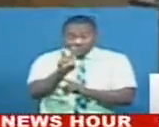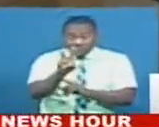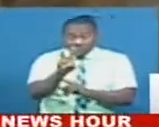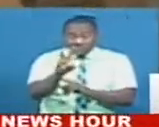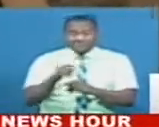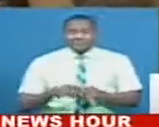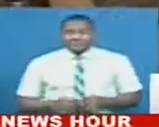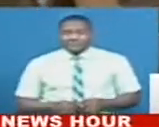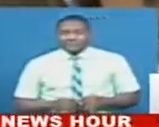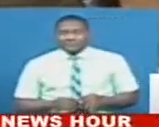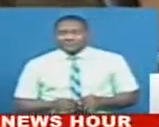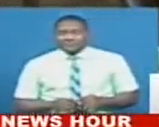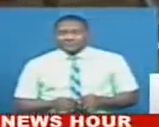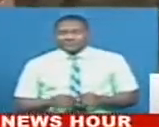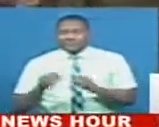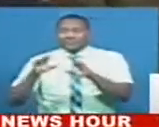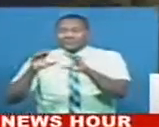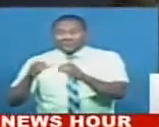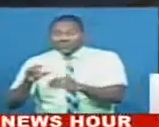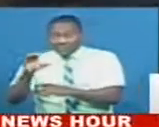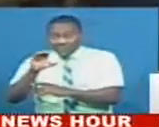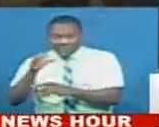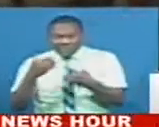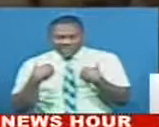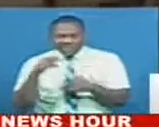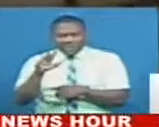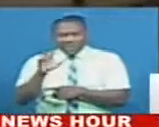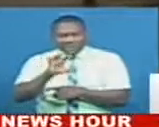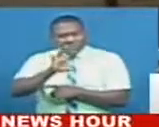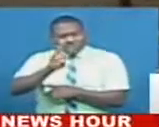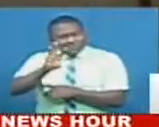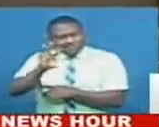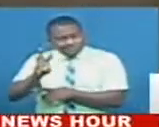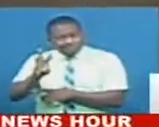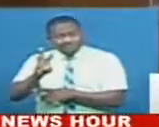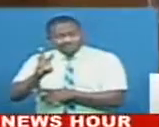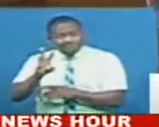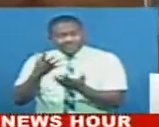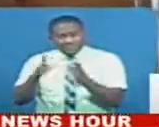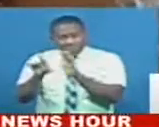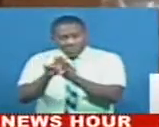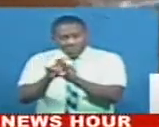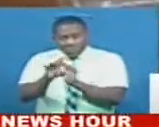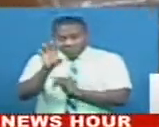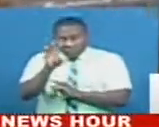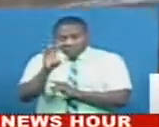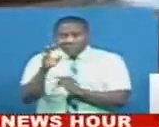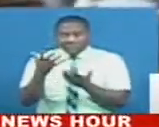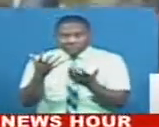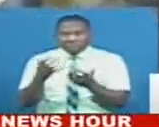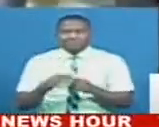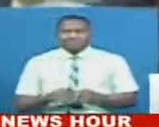category. Category C has 363 schools. Candidates can choose 4 schools under